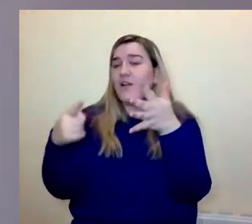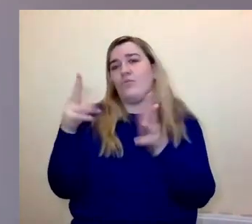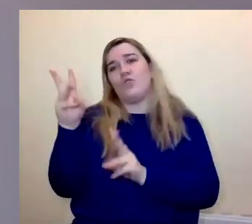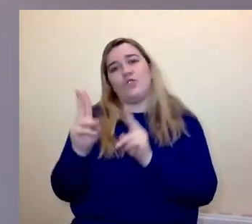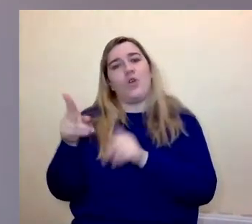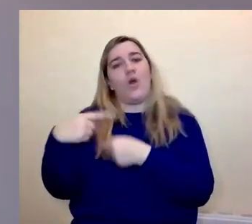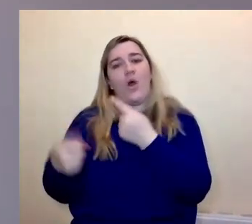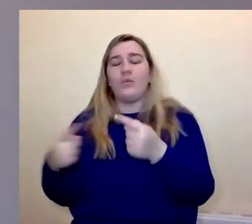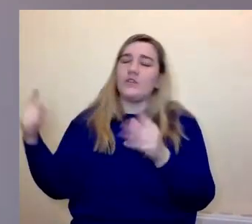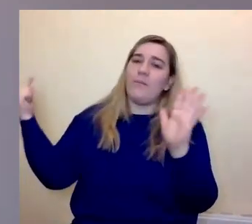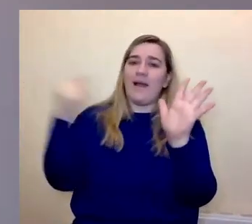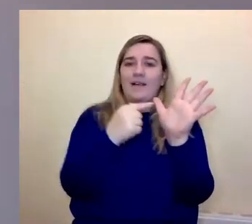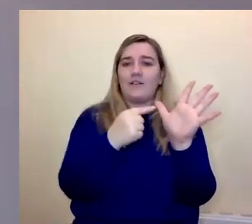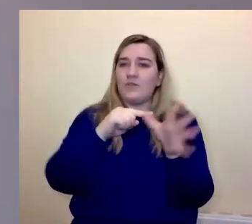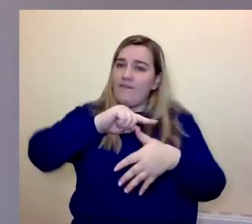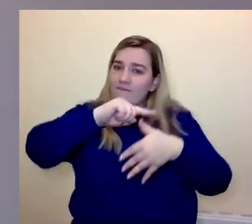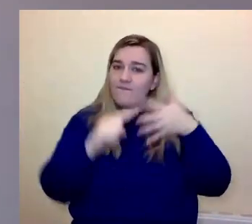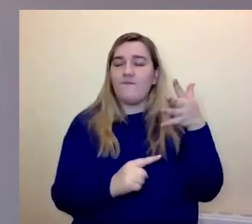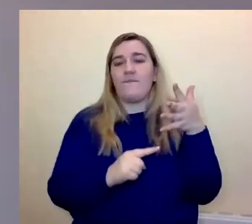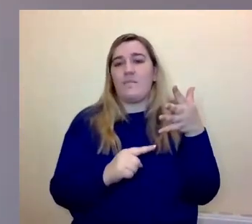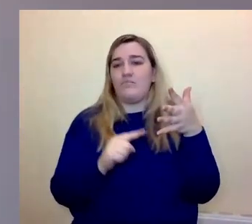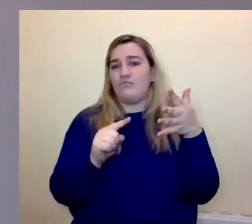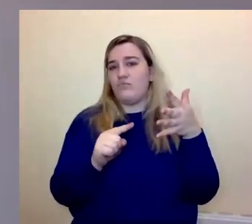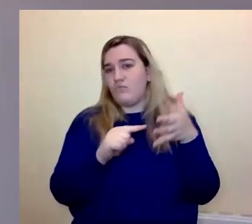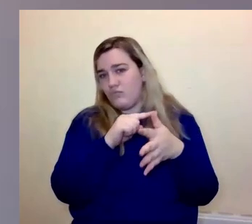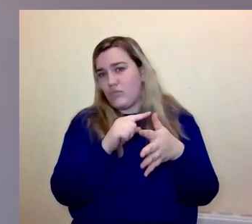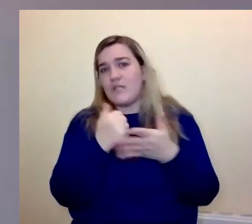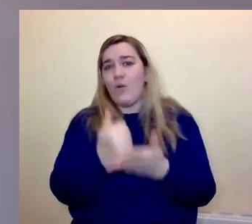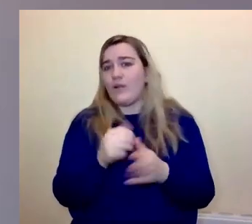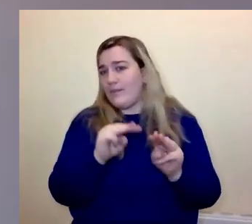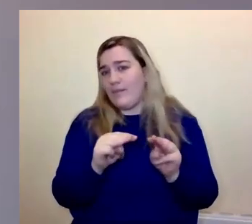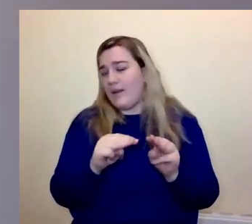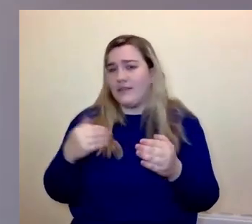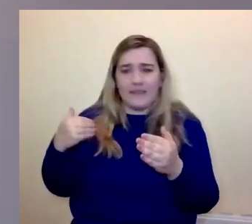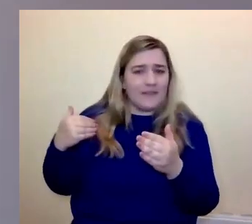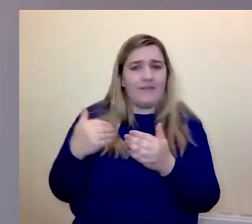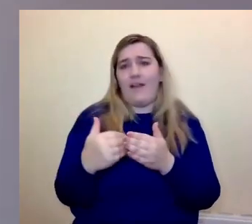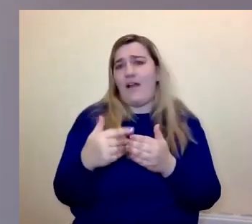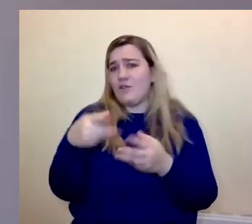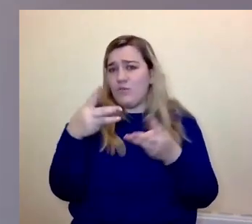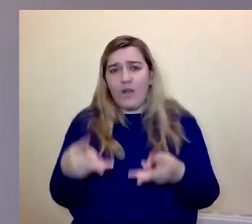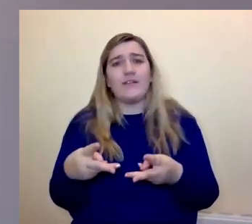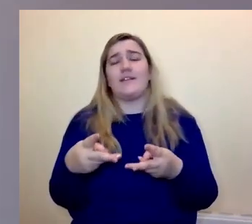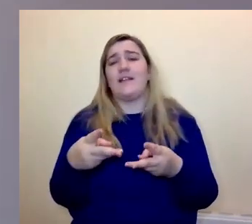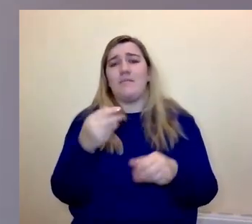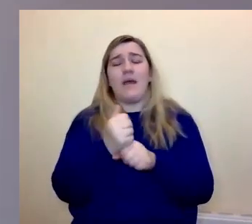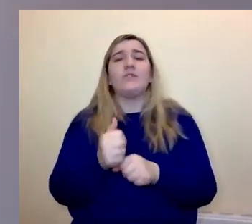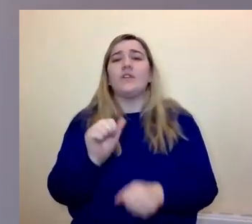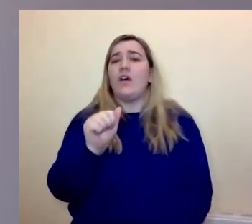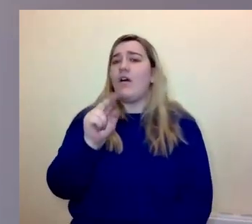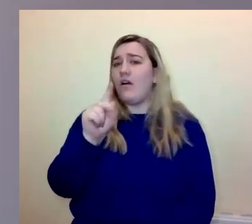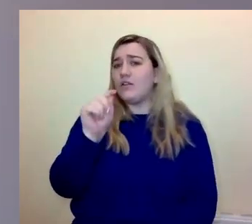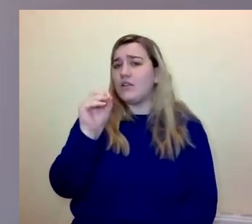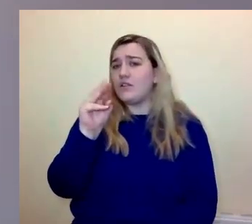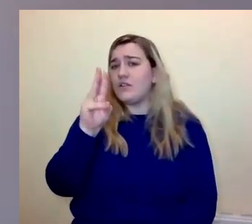first principles, the presumption of capacity, the need to support people as far as possible in the exercise of their autonomy. And as I've taken to